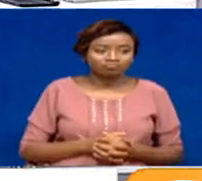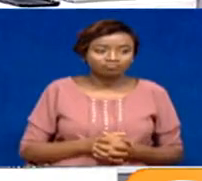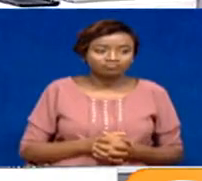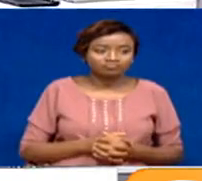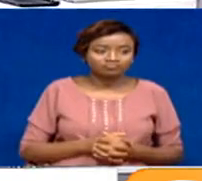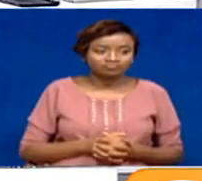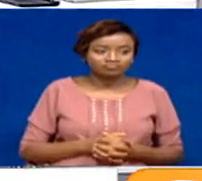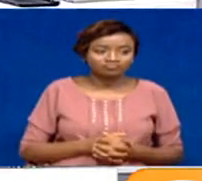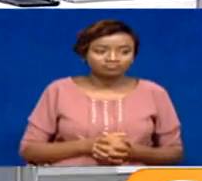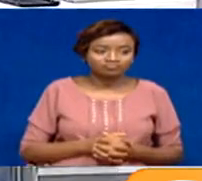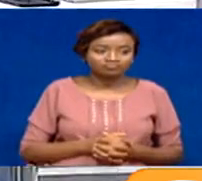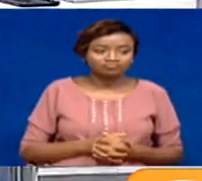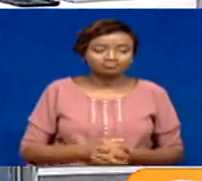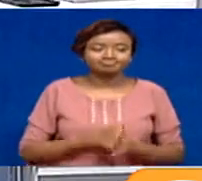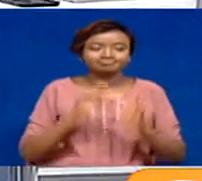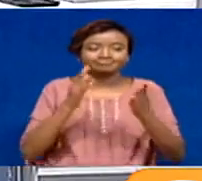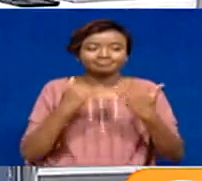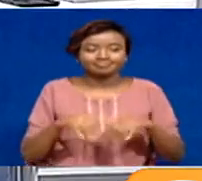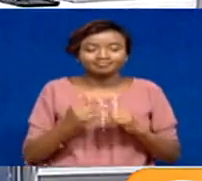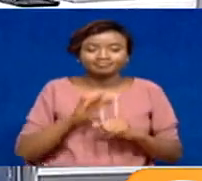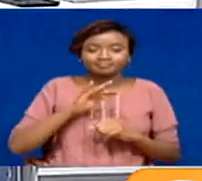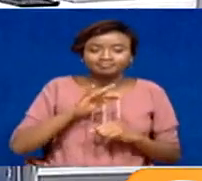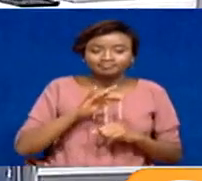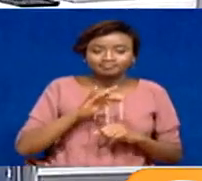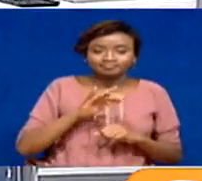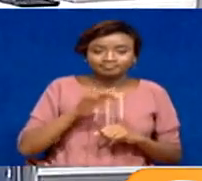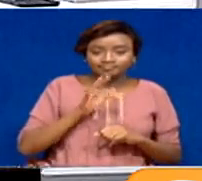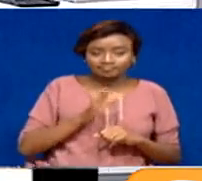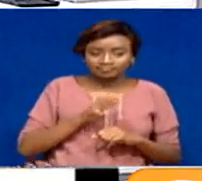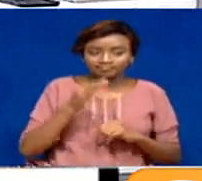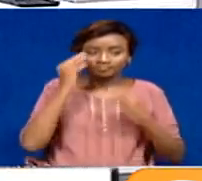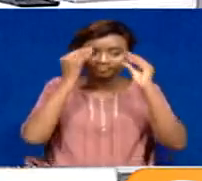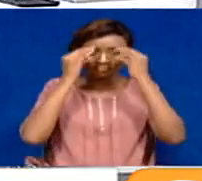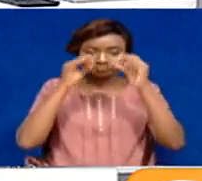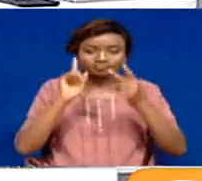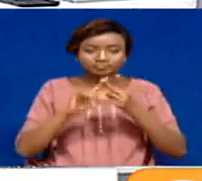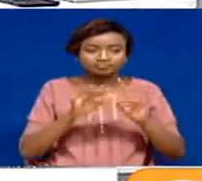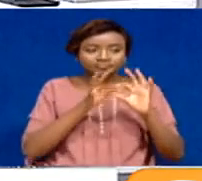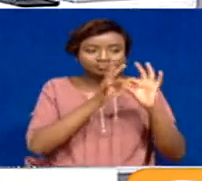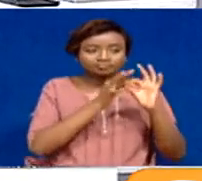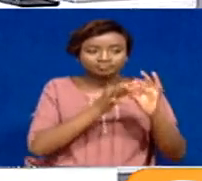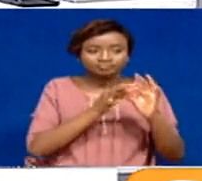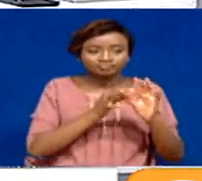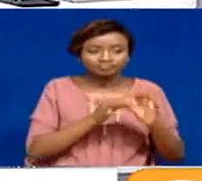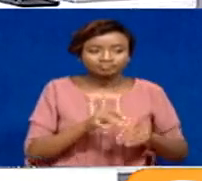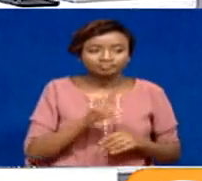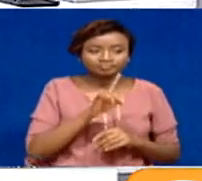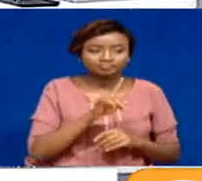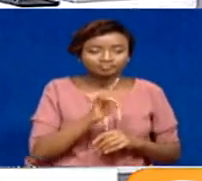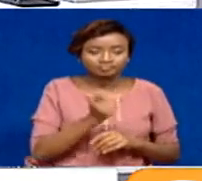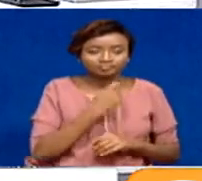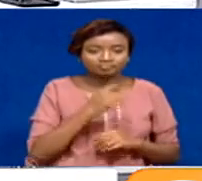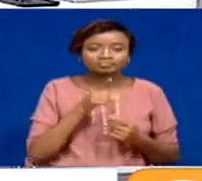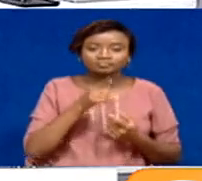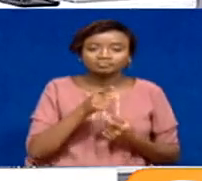Still, 120 days to the elections, the NARC Kenya party leader, Martha Karua, Azimio la Umoja Kenya campaigns to Laikipia. That's where she took them,